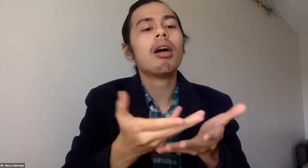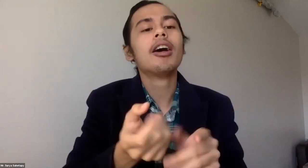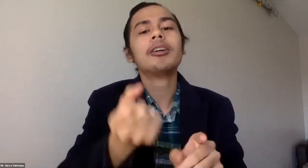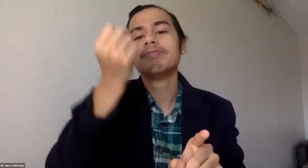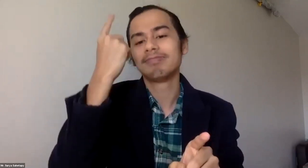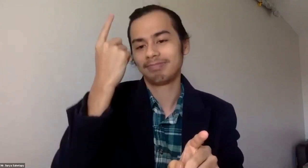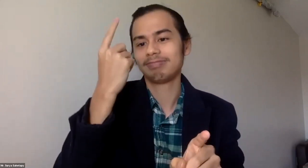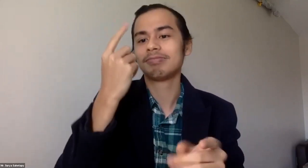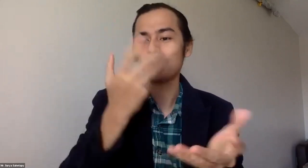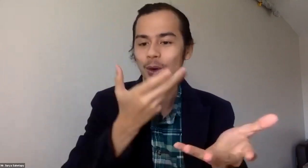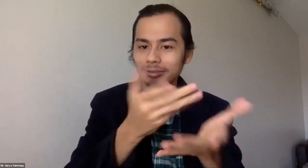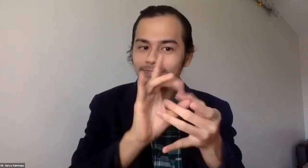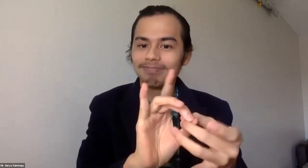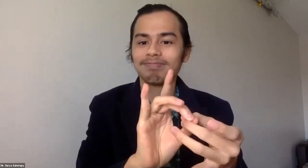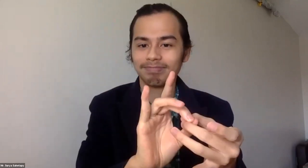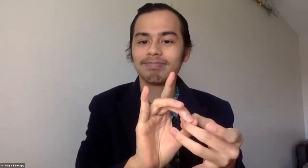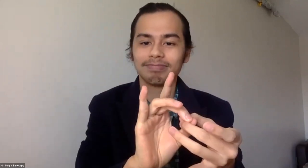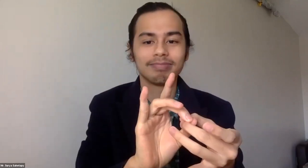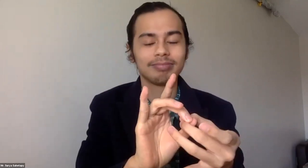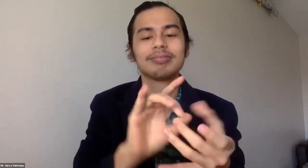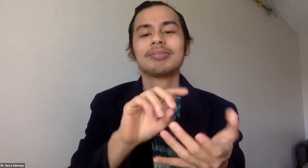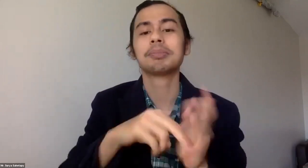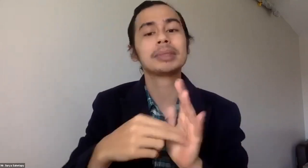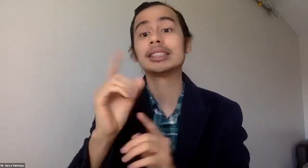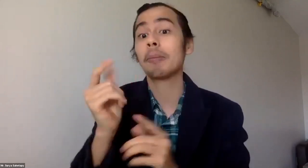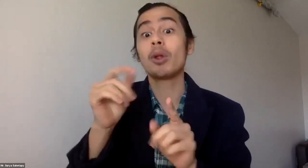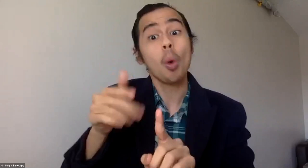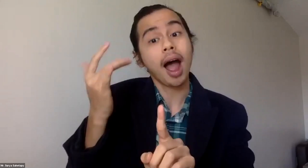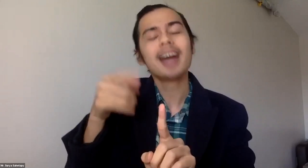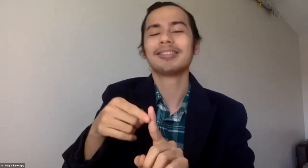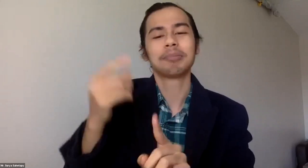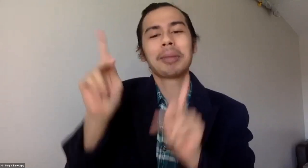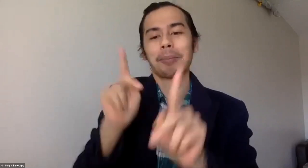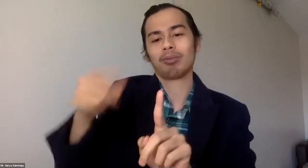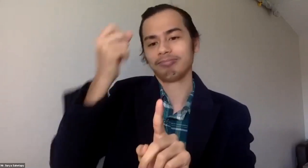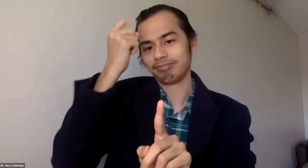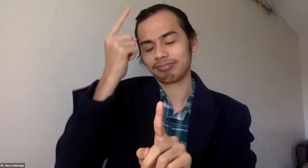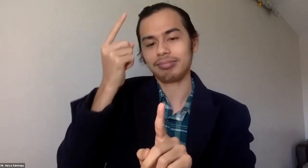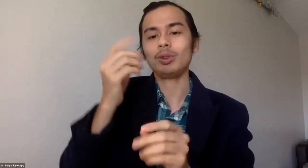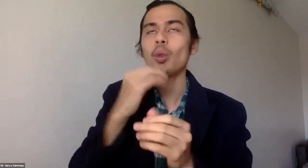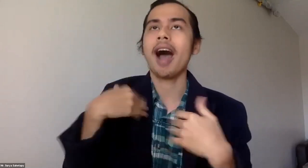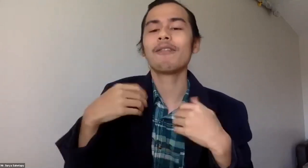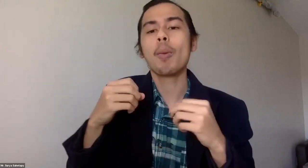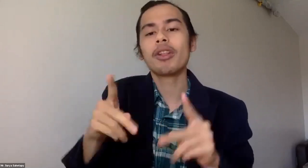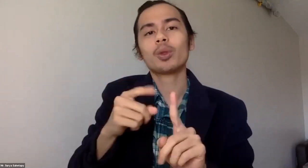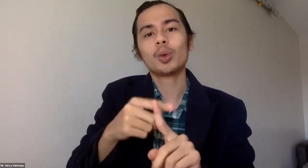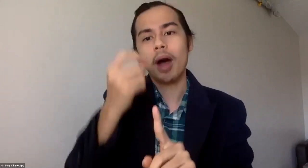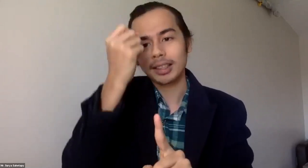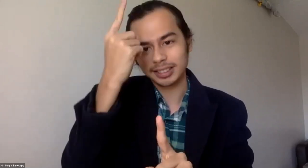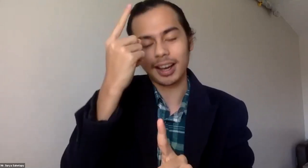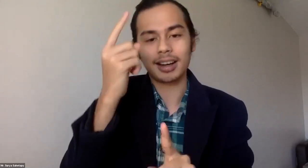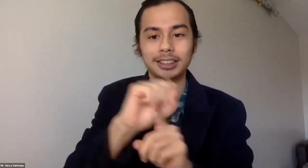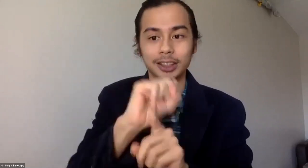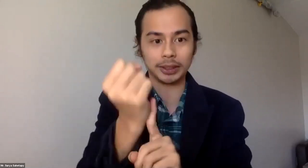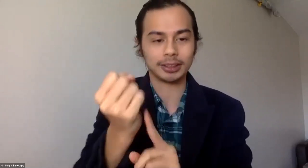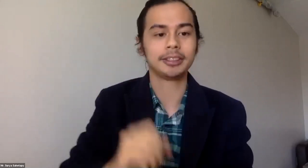have any kinds of activities, include people with disabilities and consider what their access needs are. Often